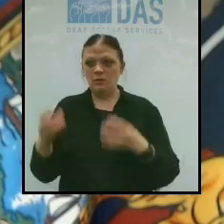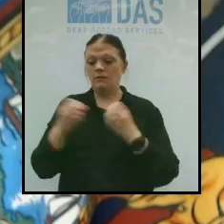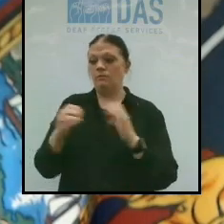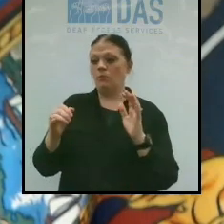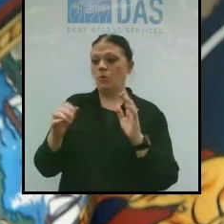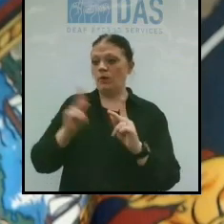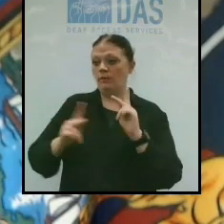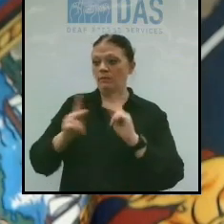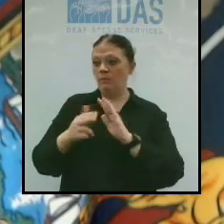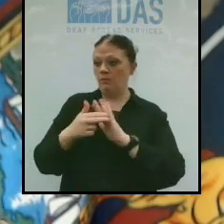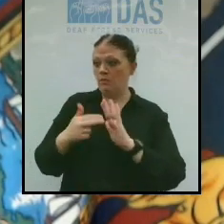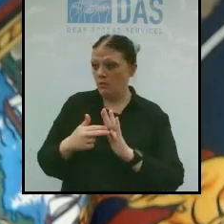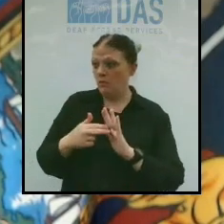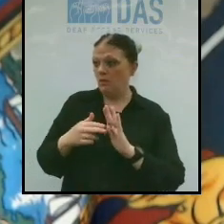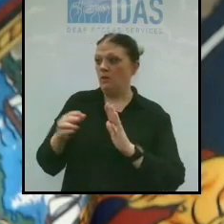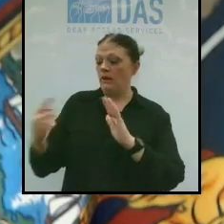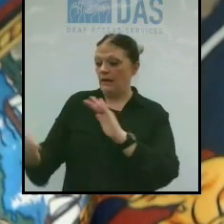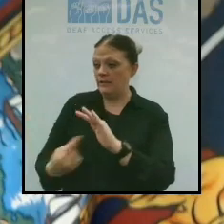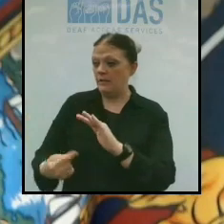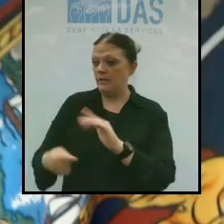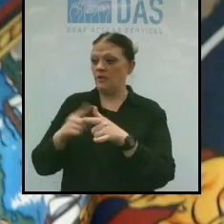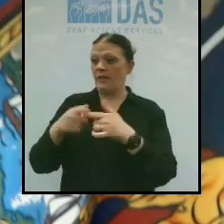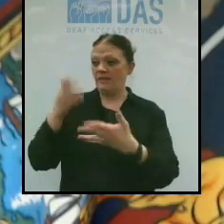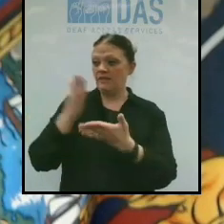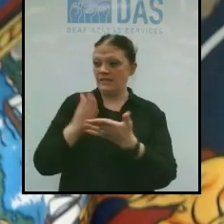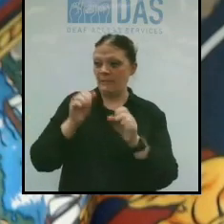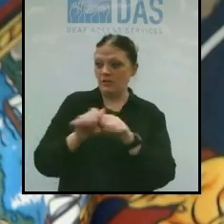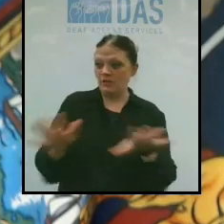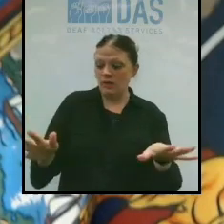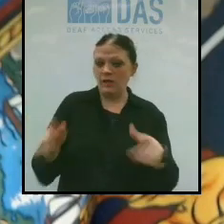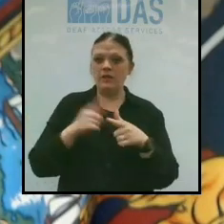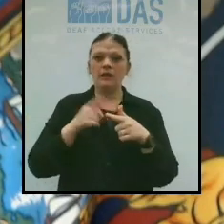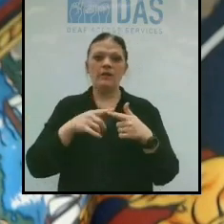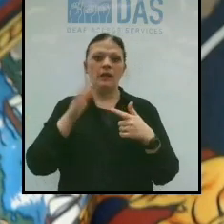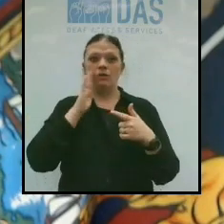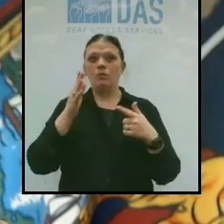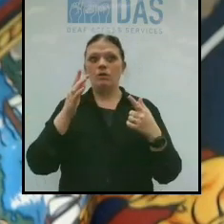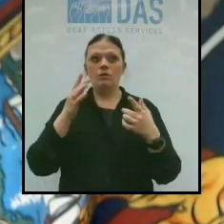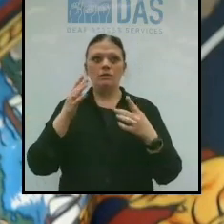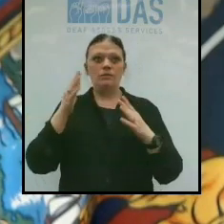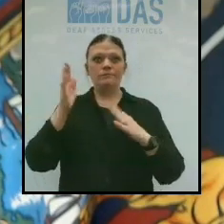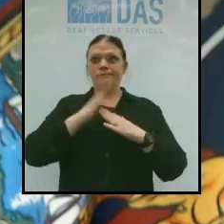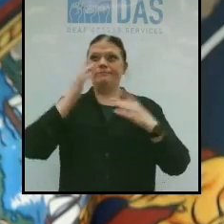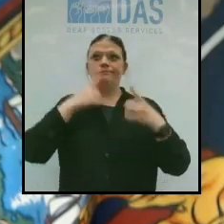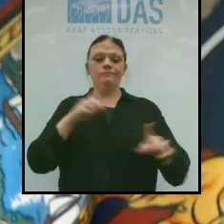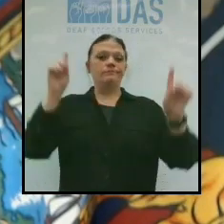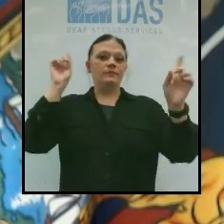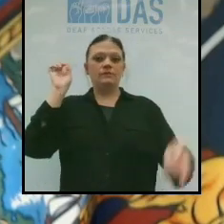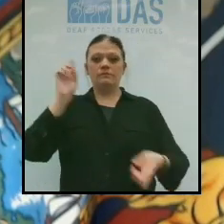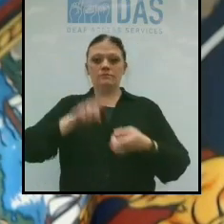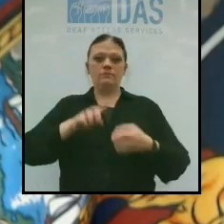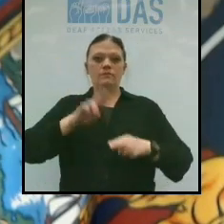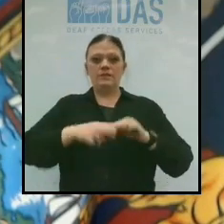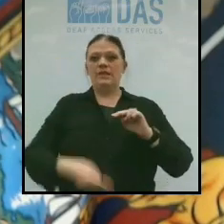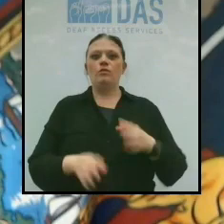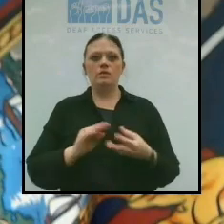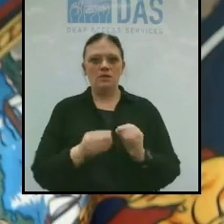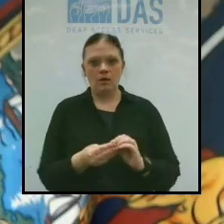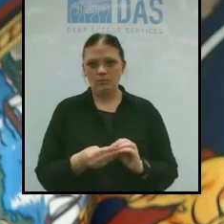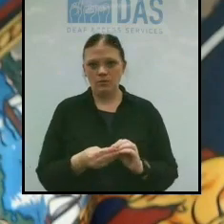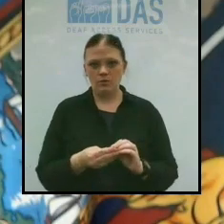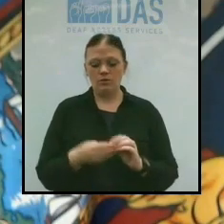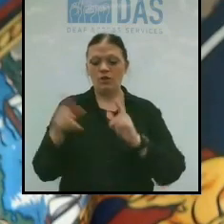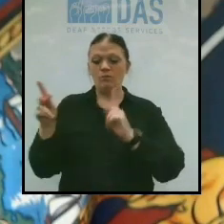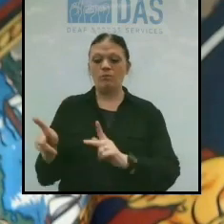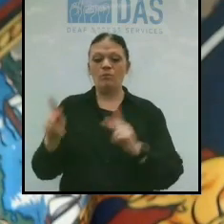identified, put in isolation, breaking the chain of transmission will ultimately decrease our numbers. Remember, the proportion of